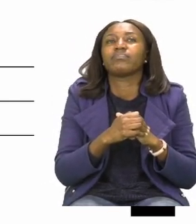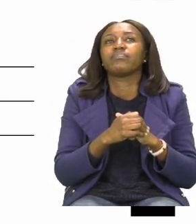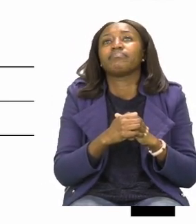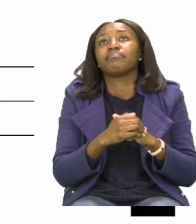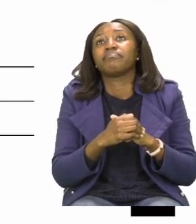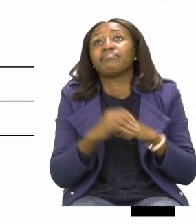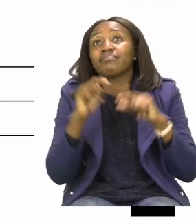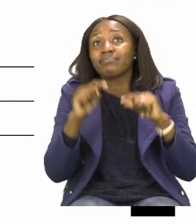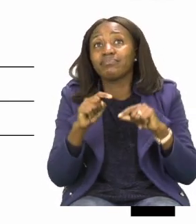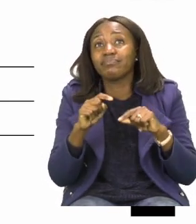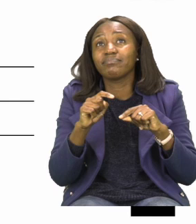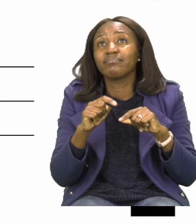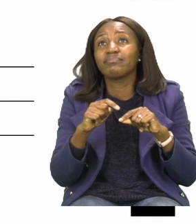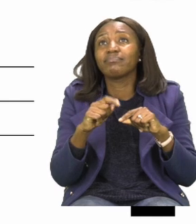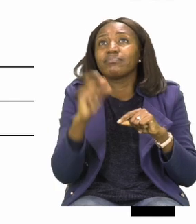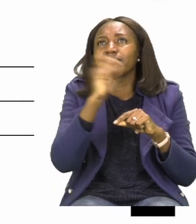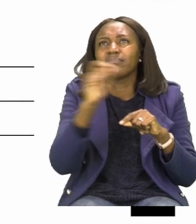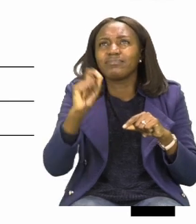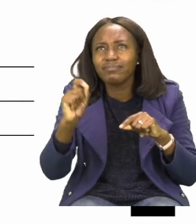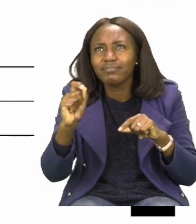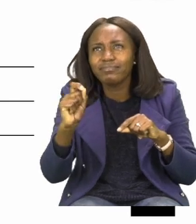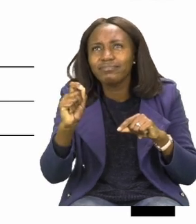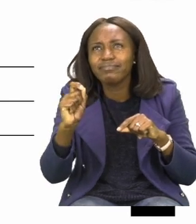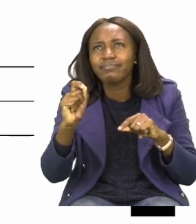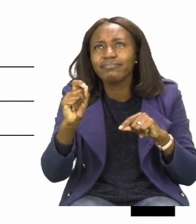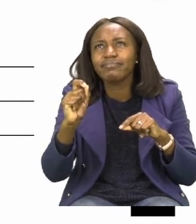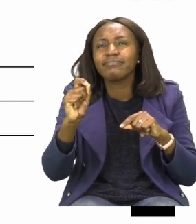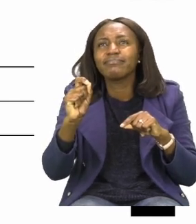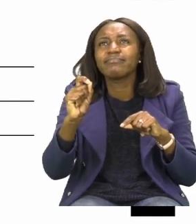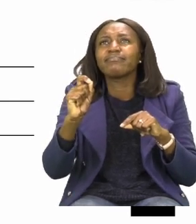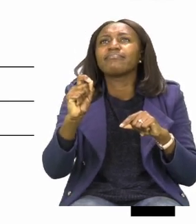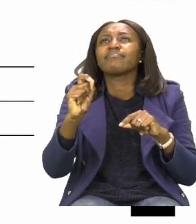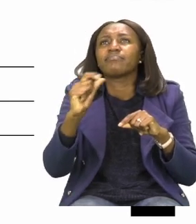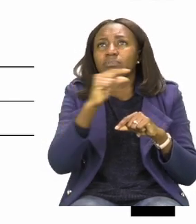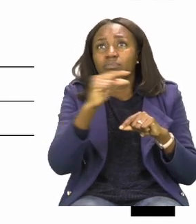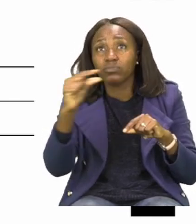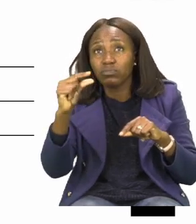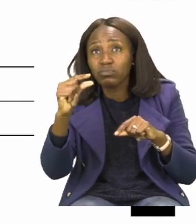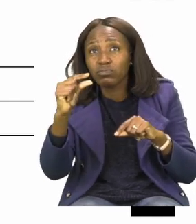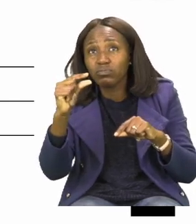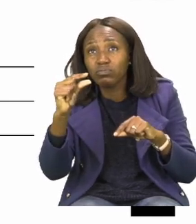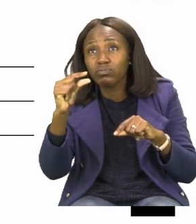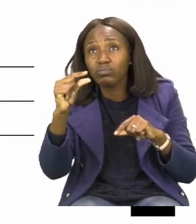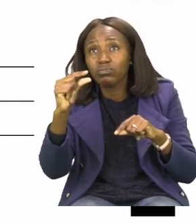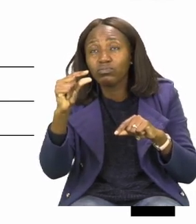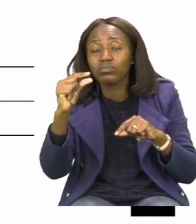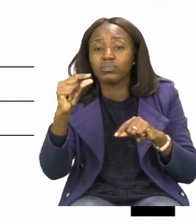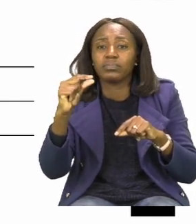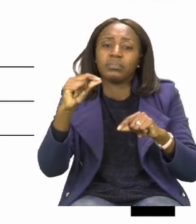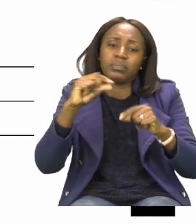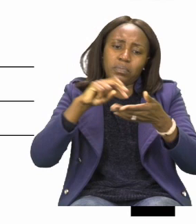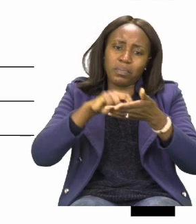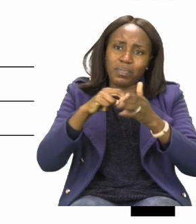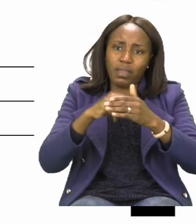Write down the word that means go to the bottom.